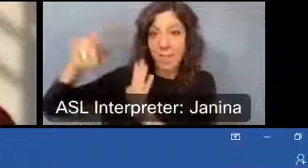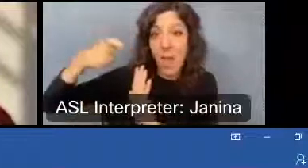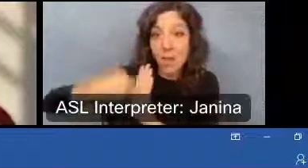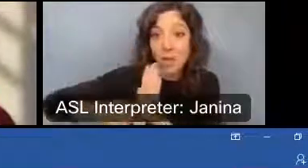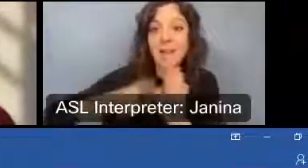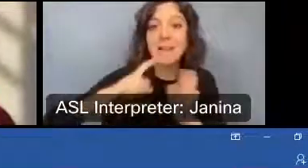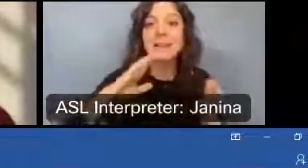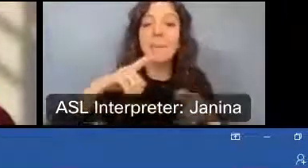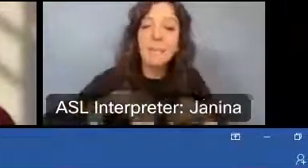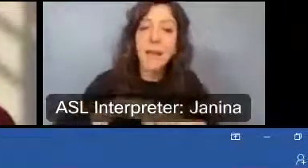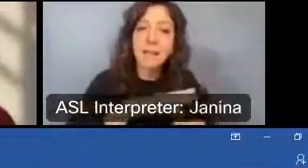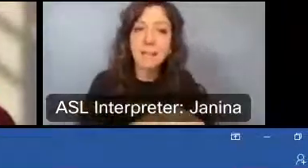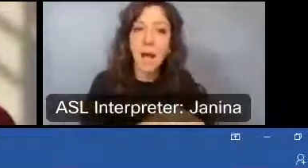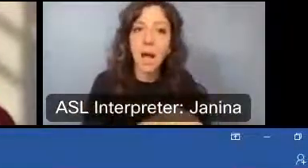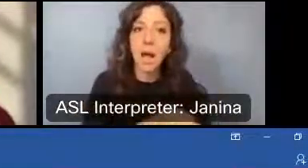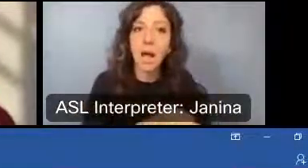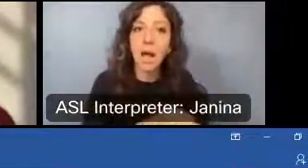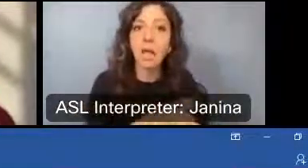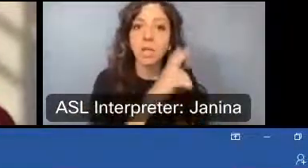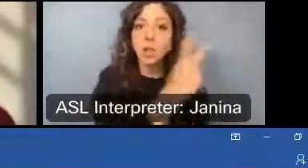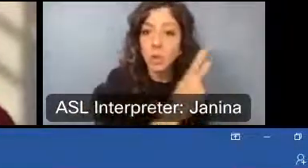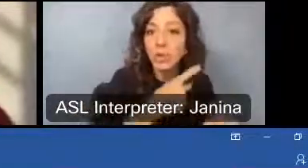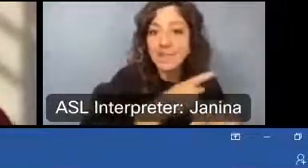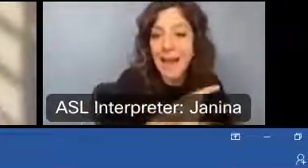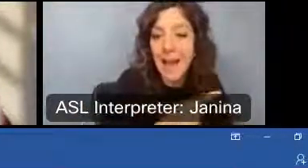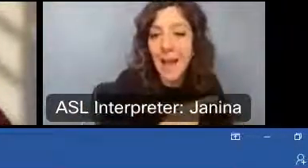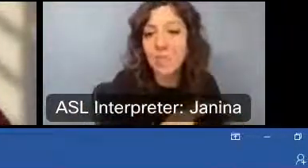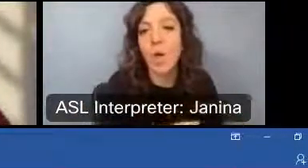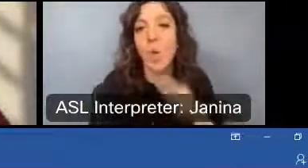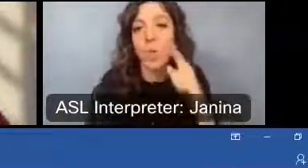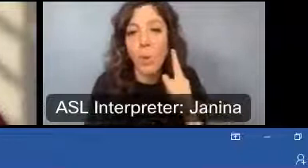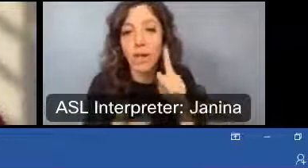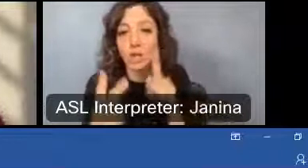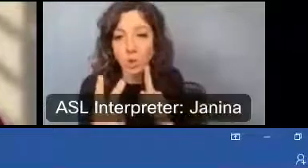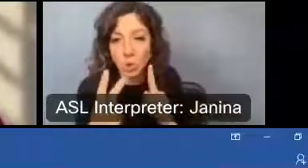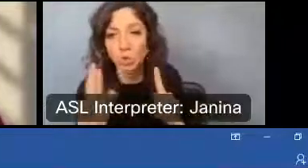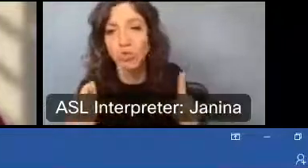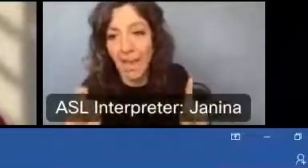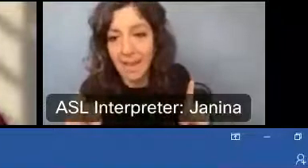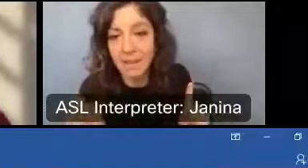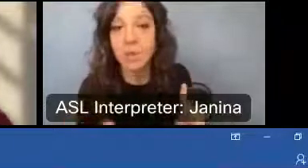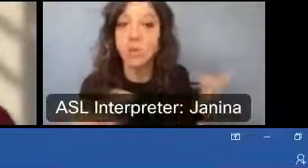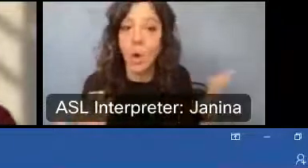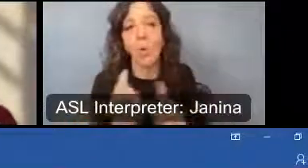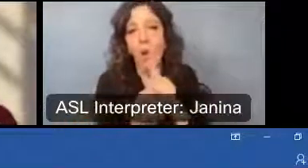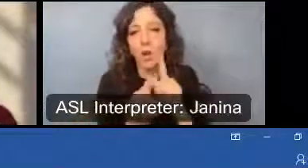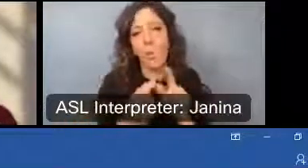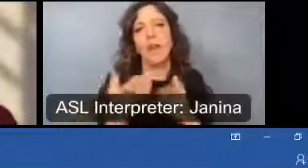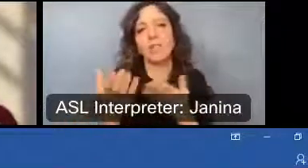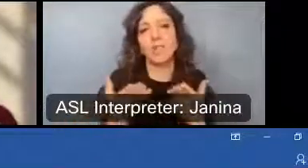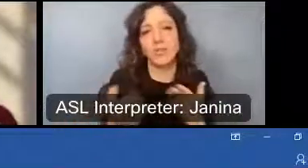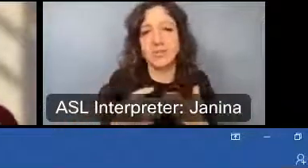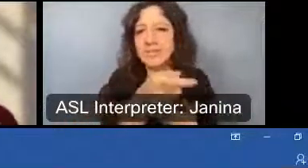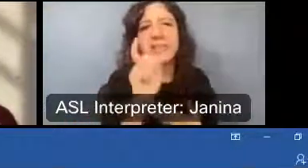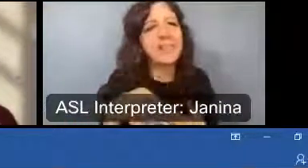2 times the 1-to-2 rate. So again, 1-to-1 services. A brief narrative or bullet